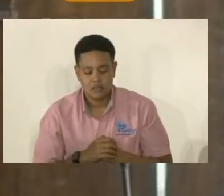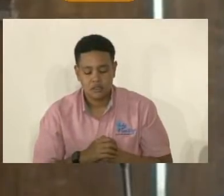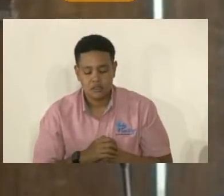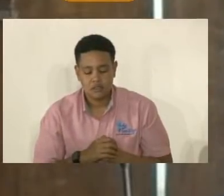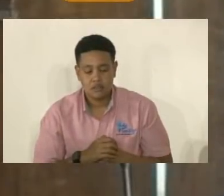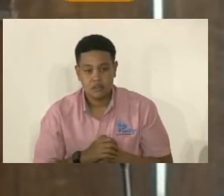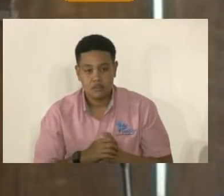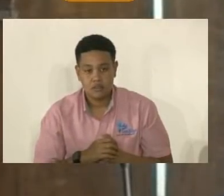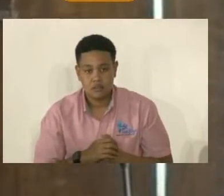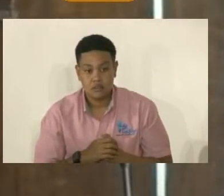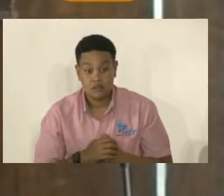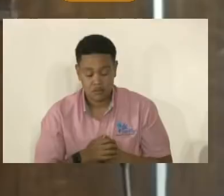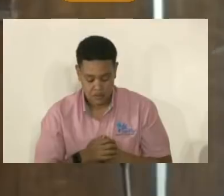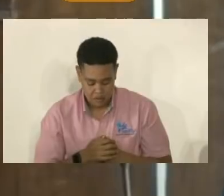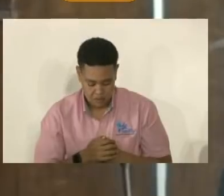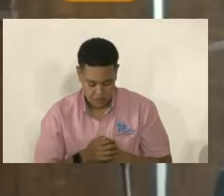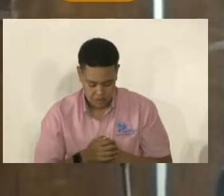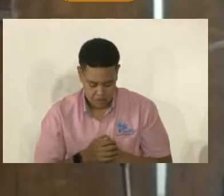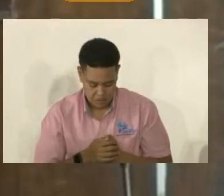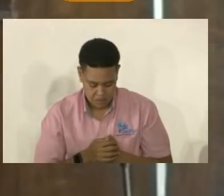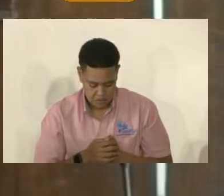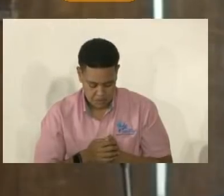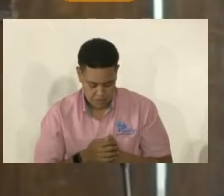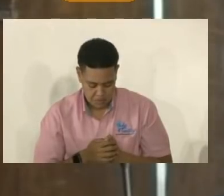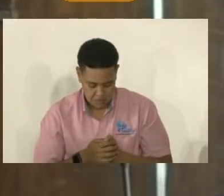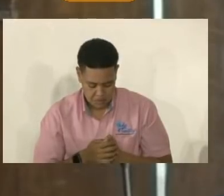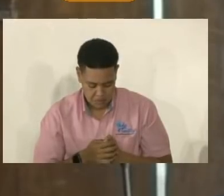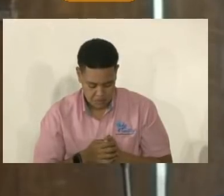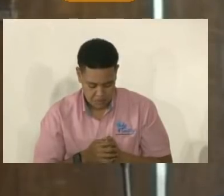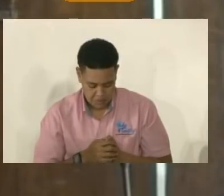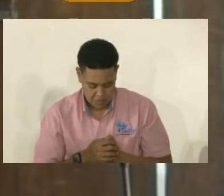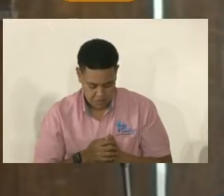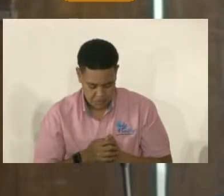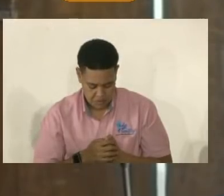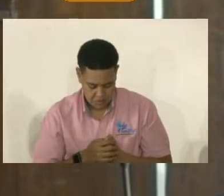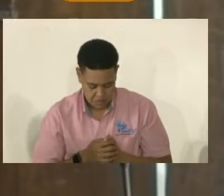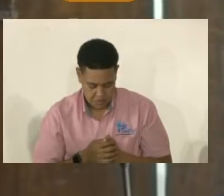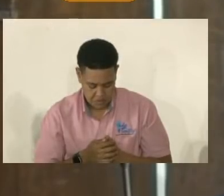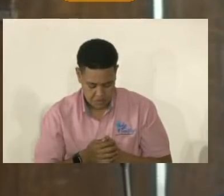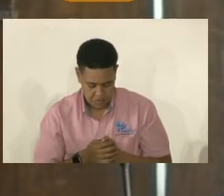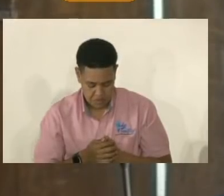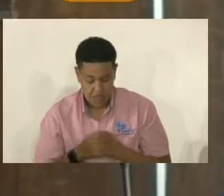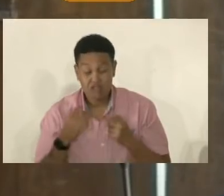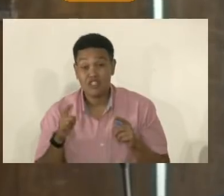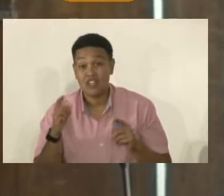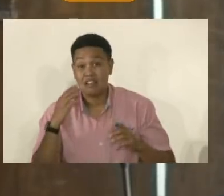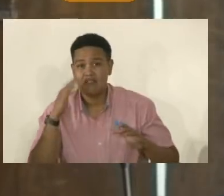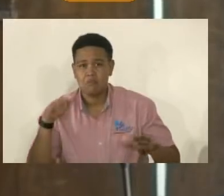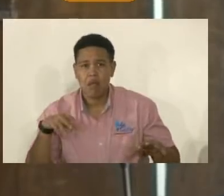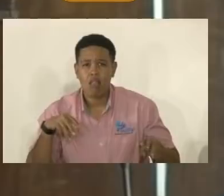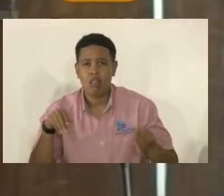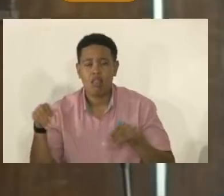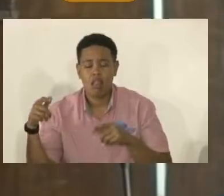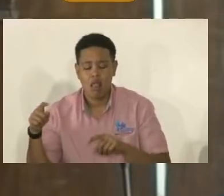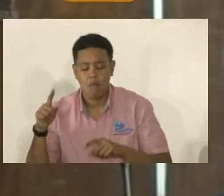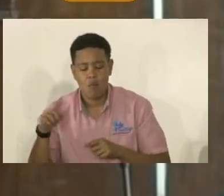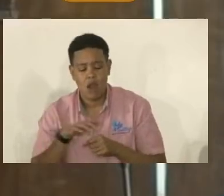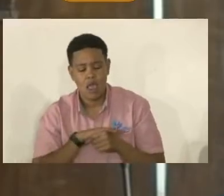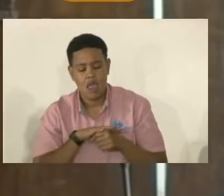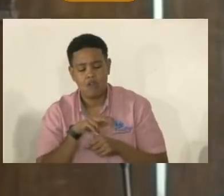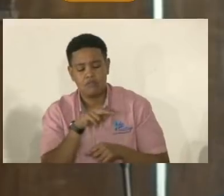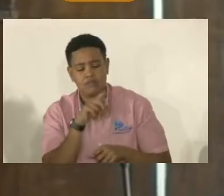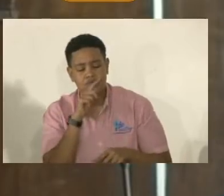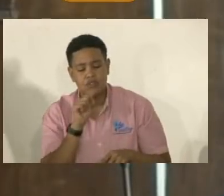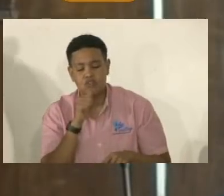Mr. President, as a result of this badly skewed expenditure, one of the areas that has suffered